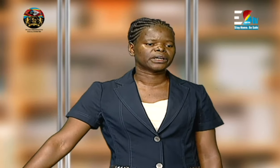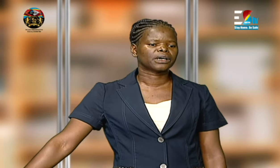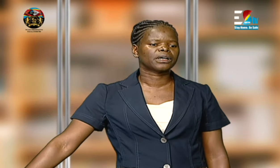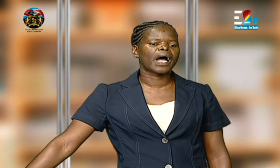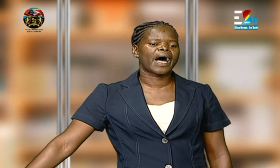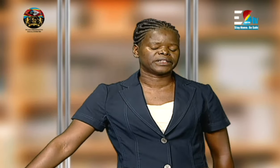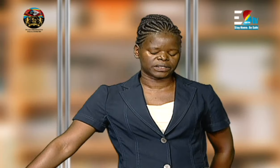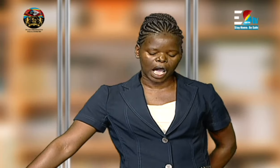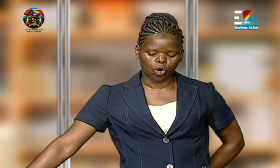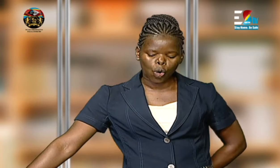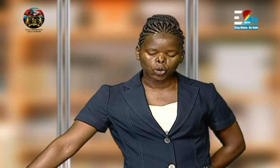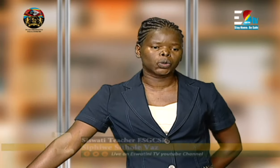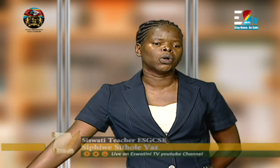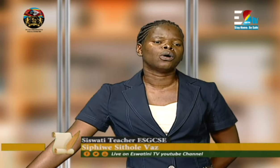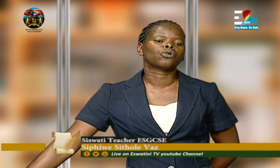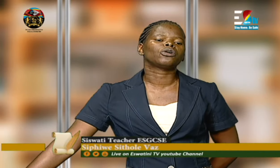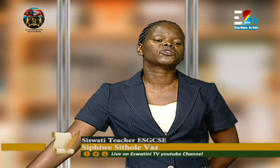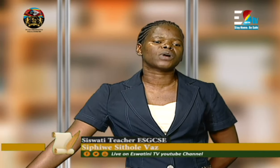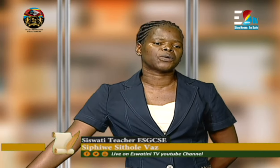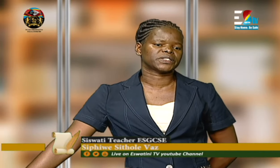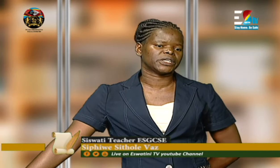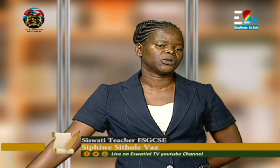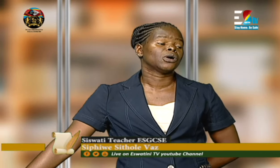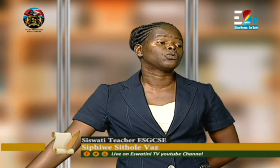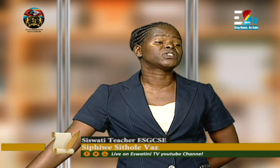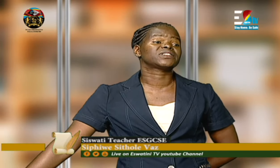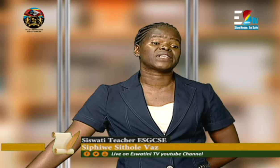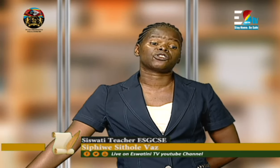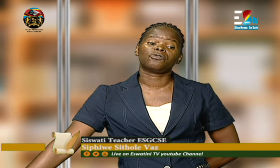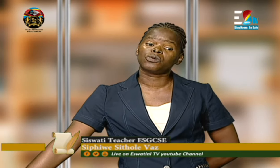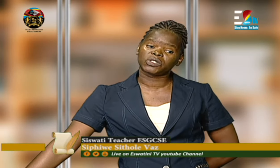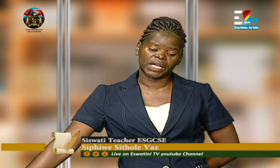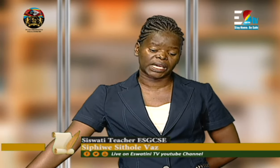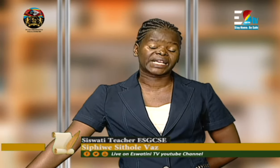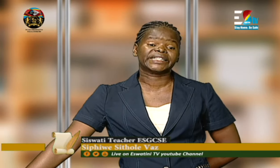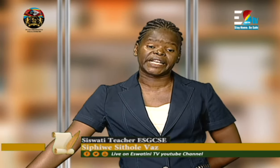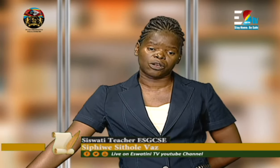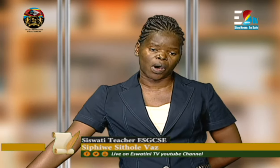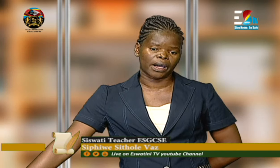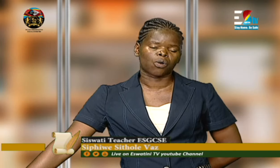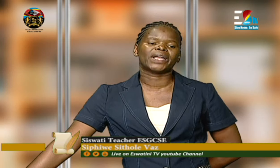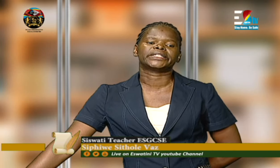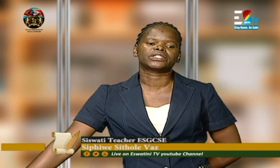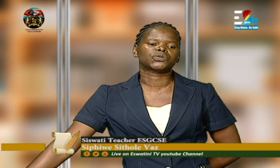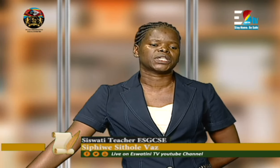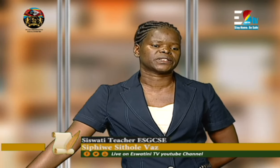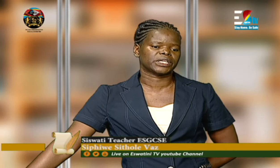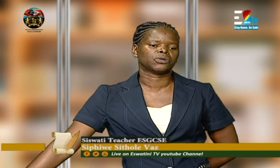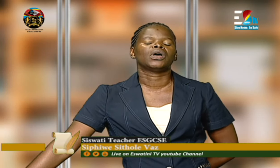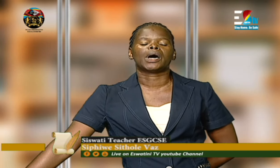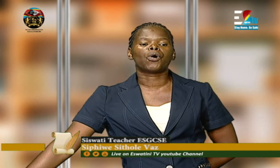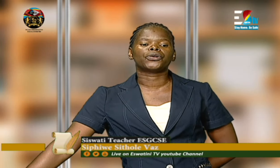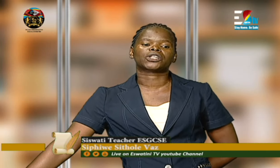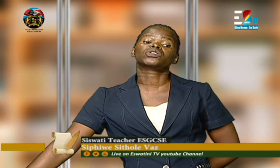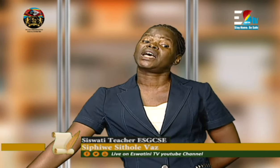ngingajuli kakhulu kulomsuka wesento ukuthi sisatofunza nangekuhlelwa kwaleticude